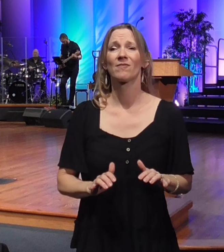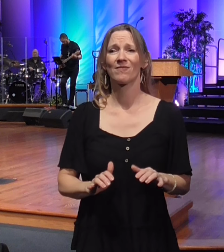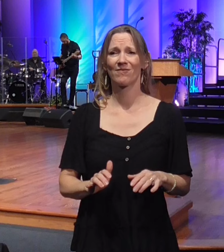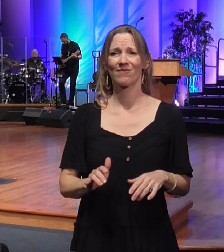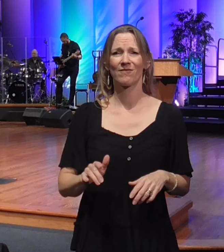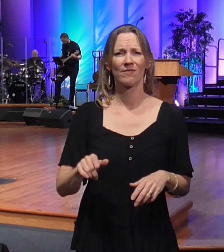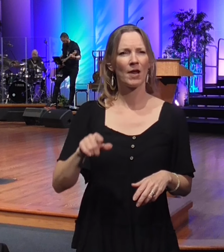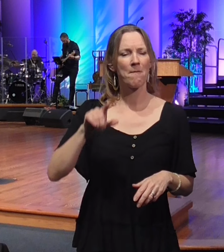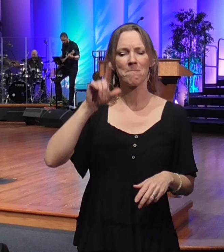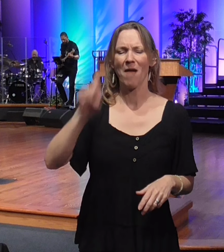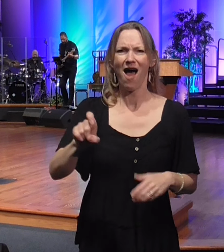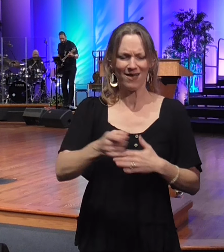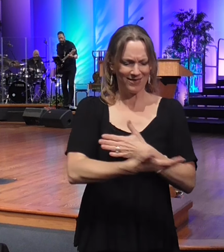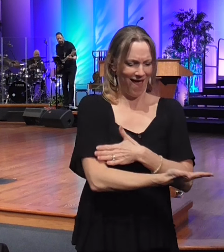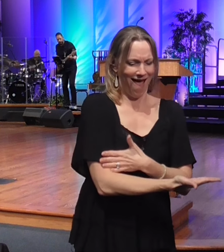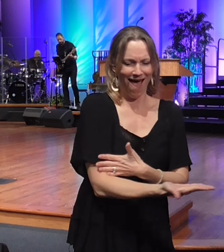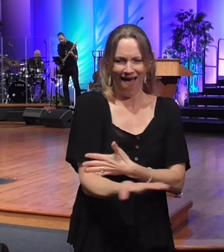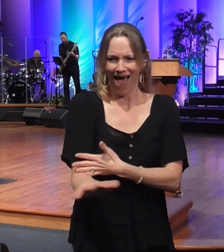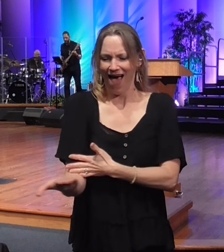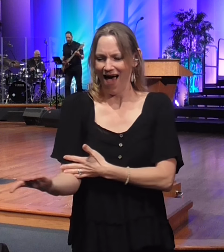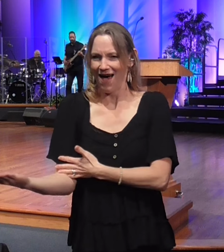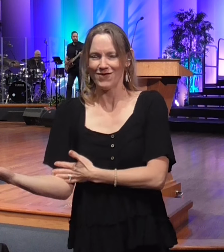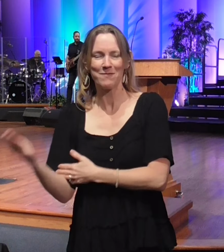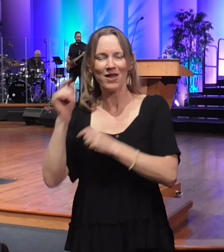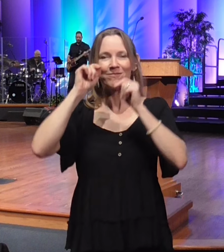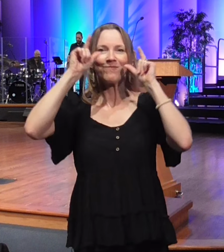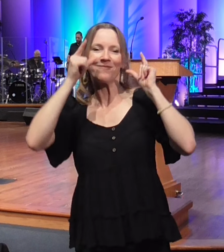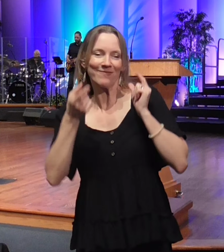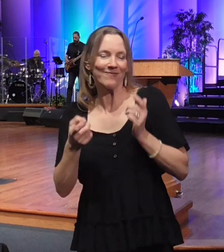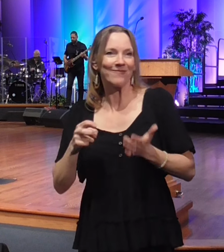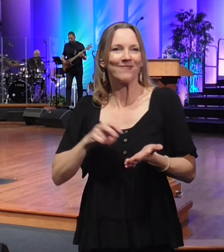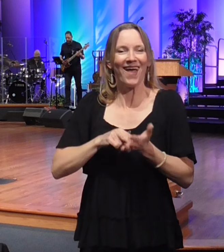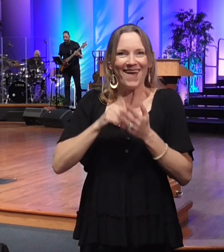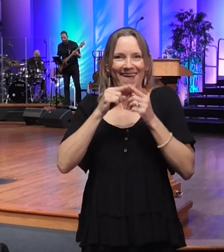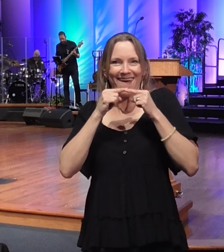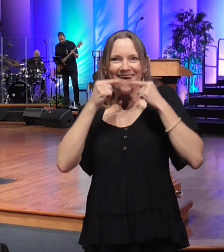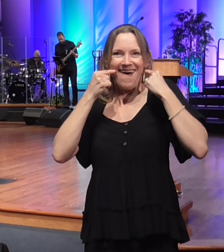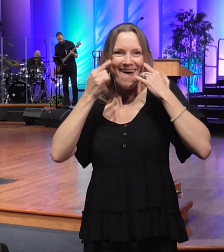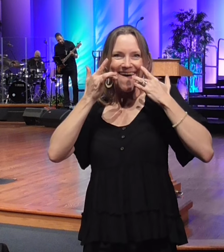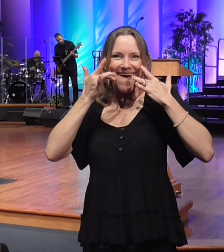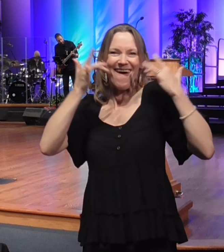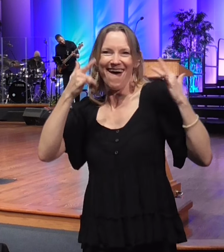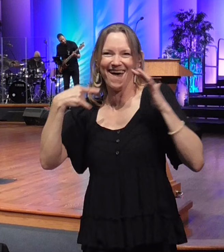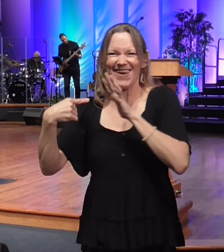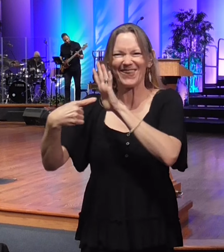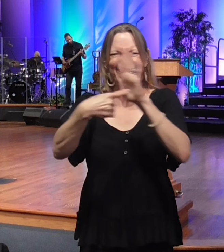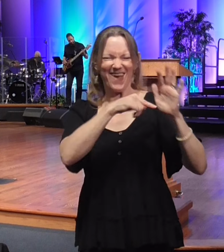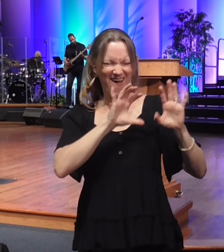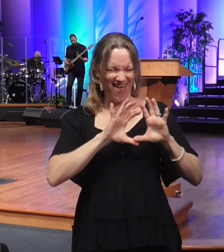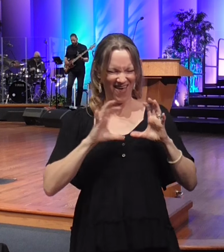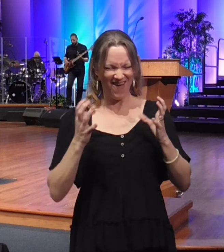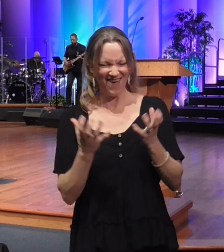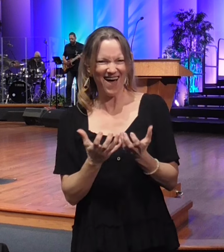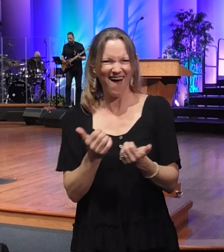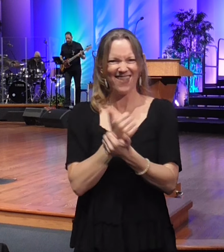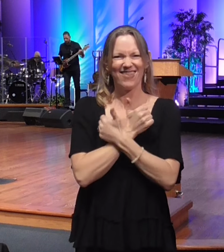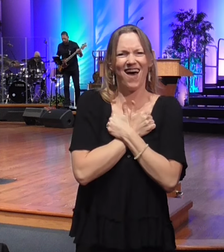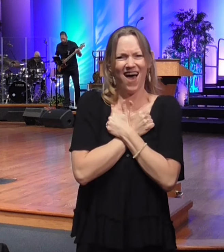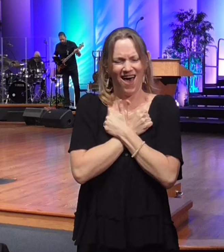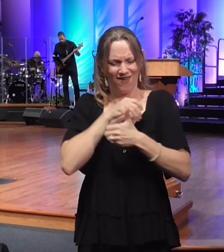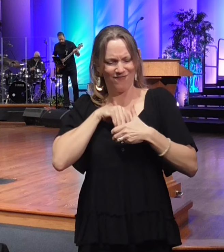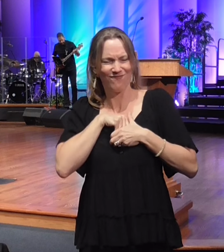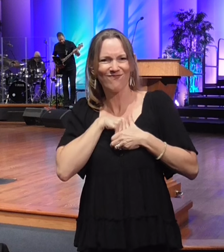You've got to get up every morning with a smile on your face and show the world all the love